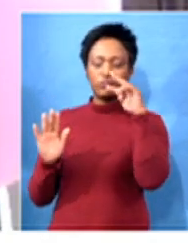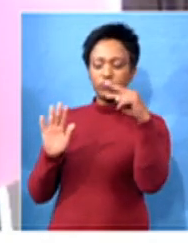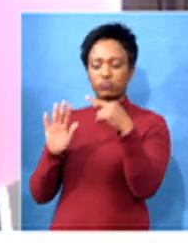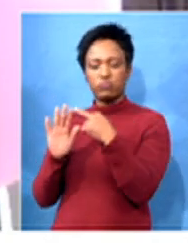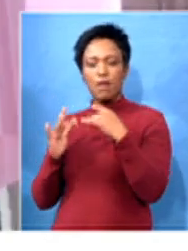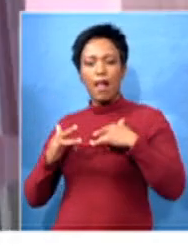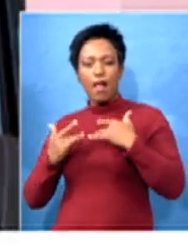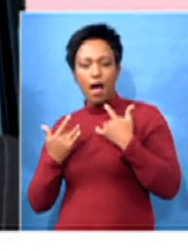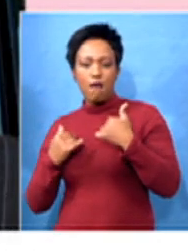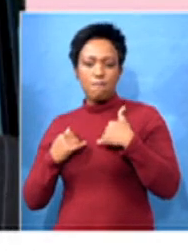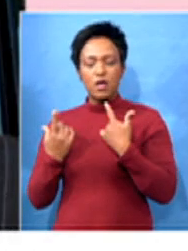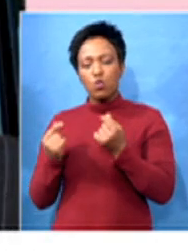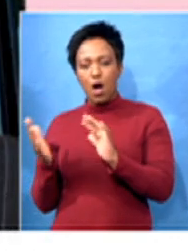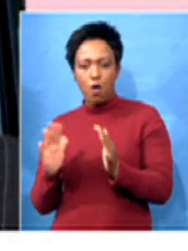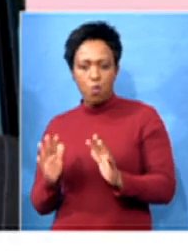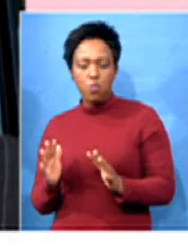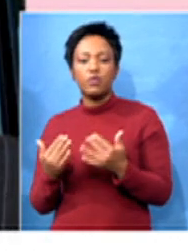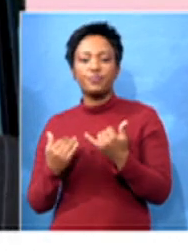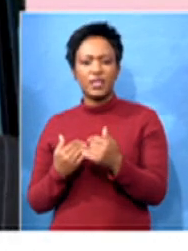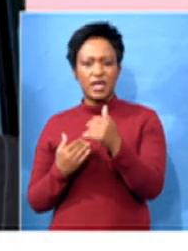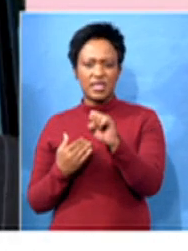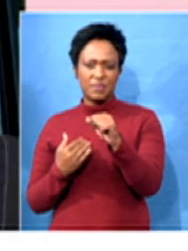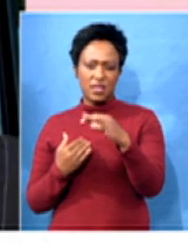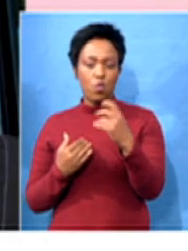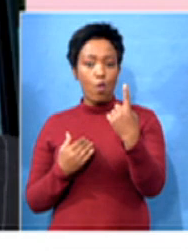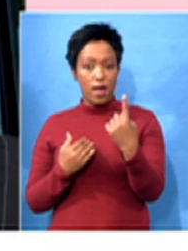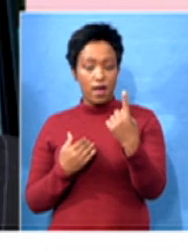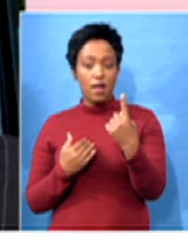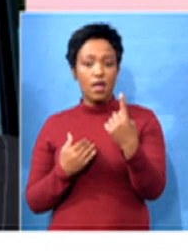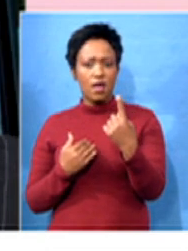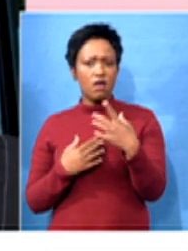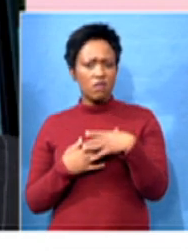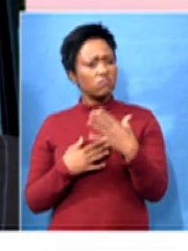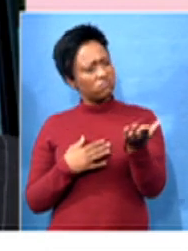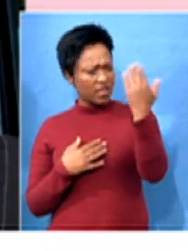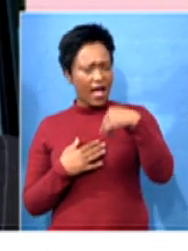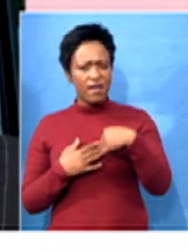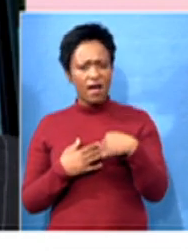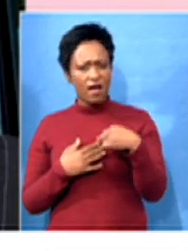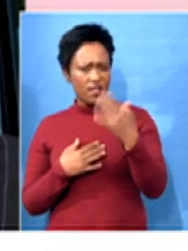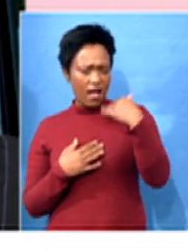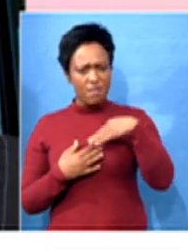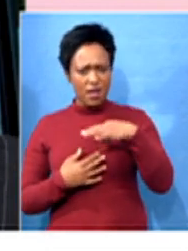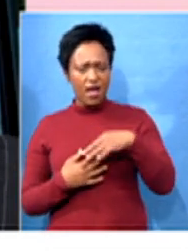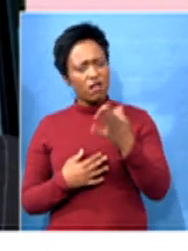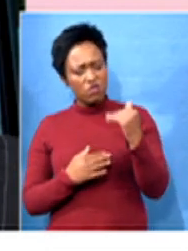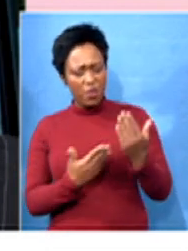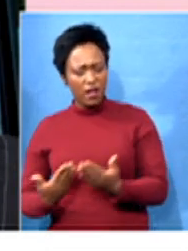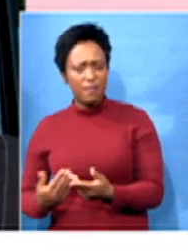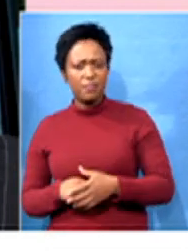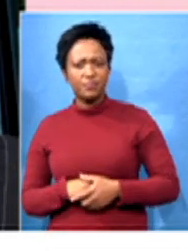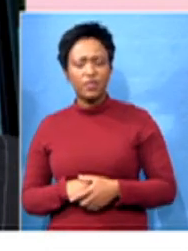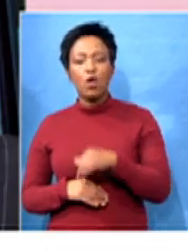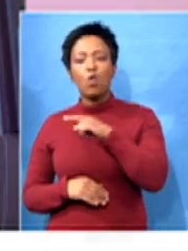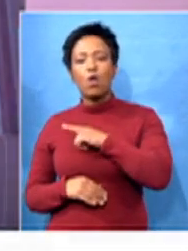and what I do, you know, behind the scenes. And SABC One, you know, I'm an SABC One girl. They said, Kaya, Mugeli, you're more than welcome. Because I